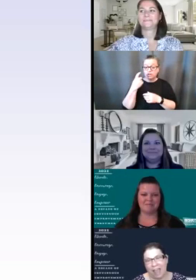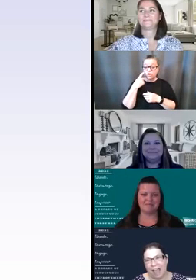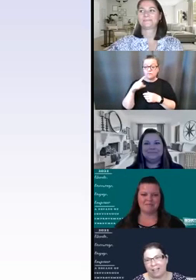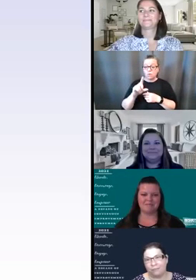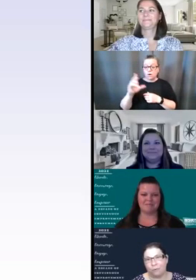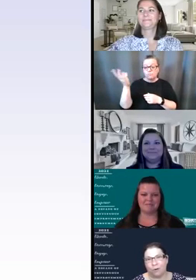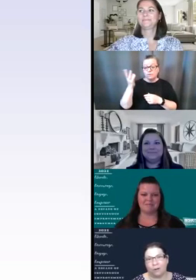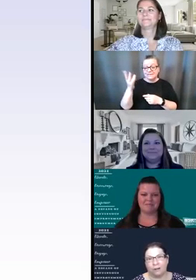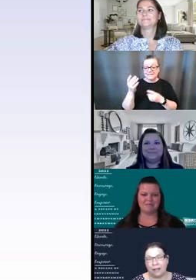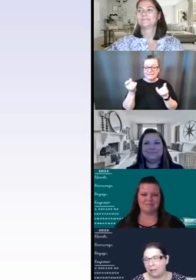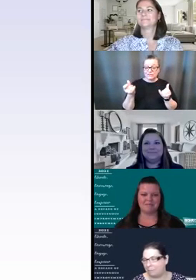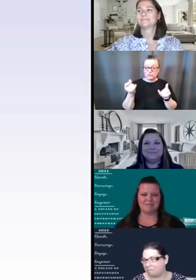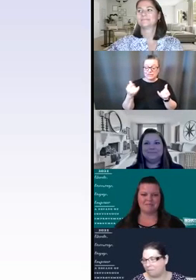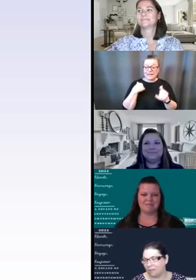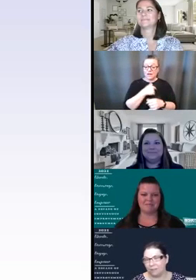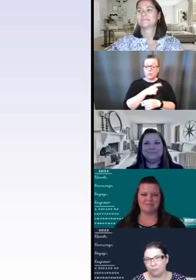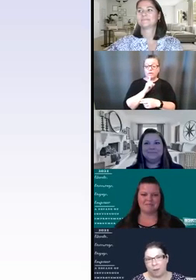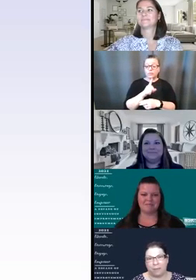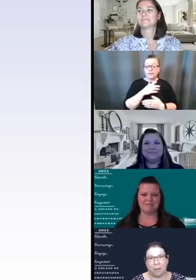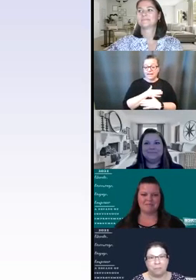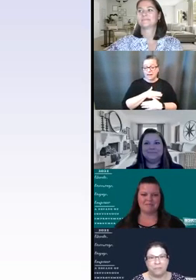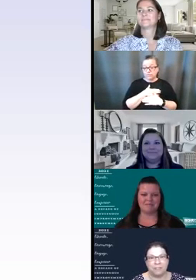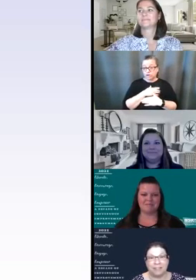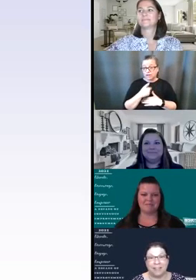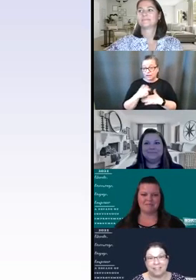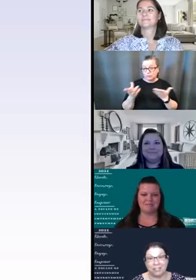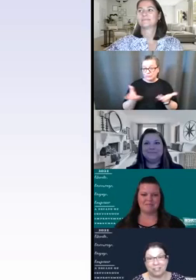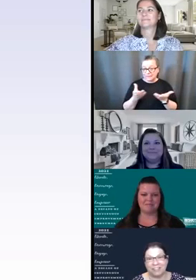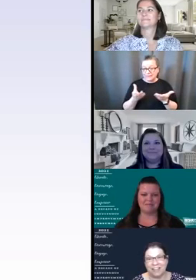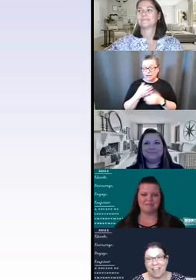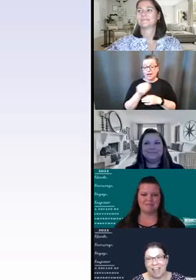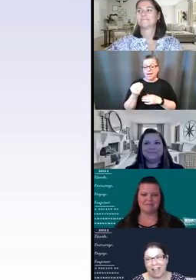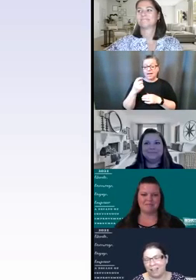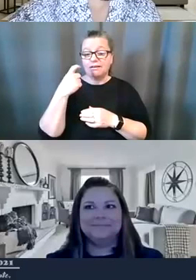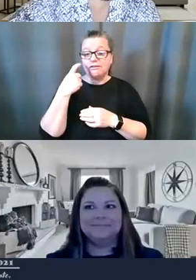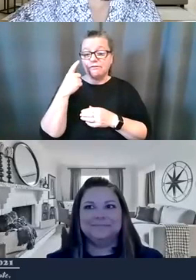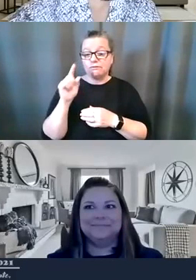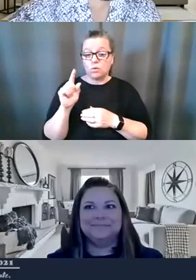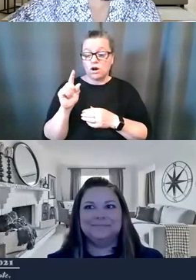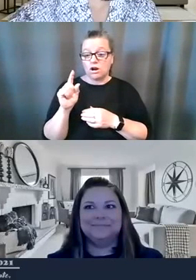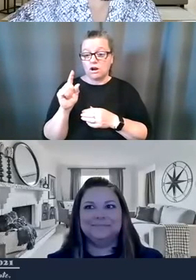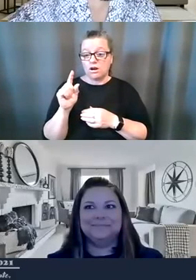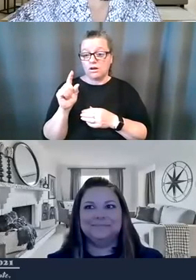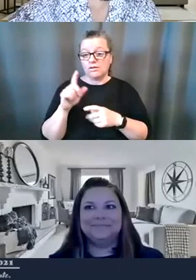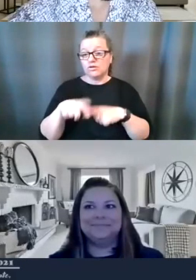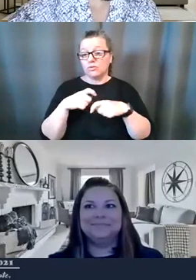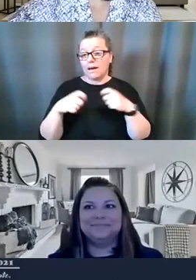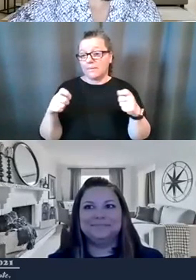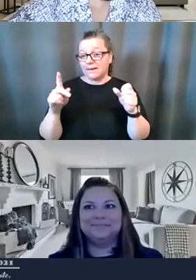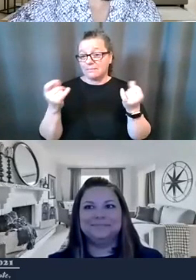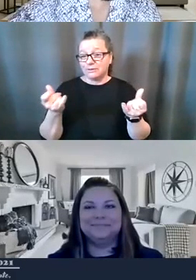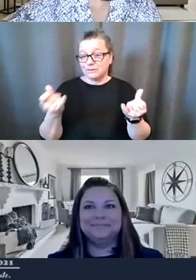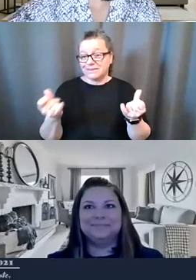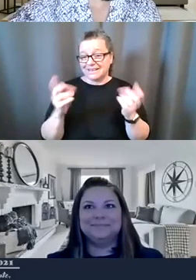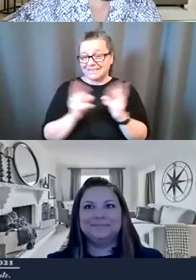here and for wrapping up today's session. And we have one more session for the